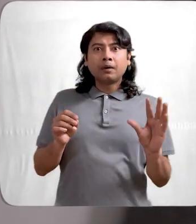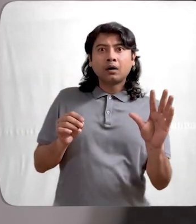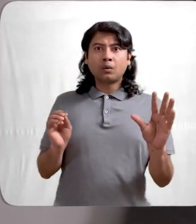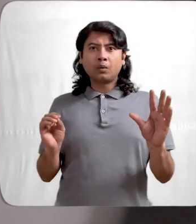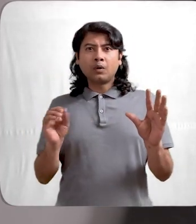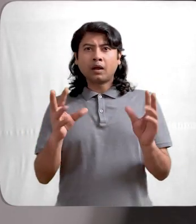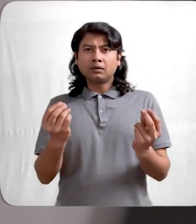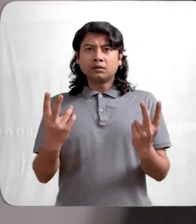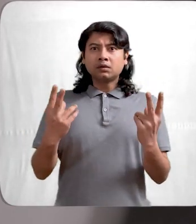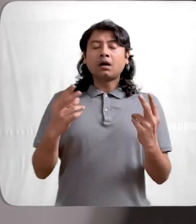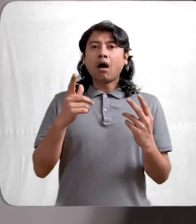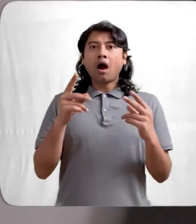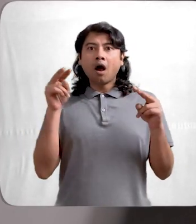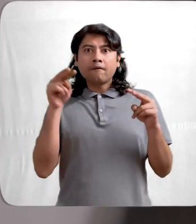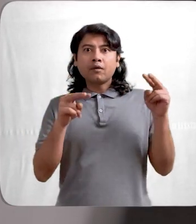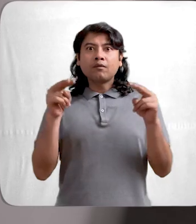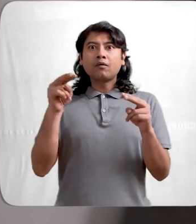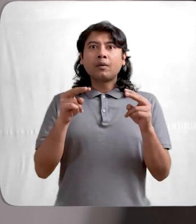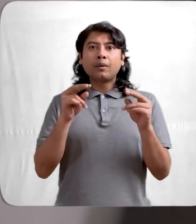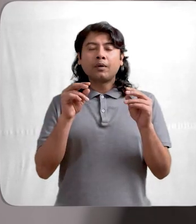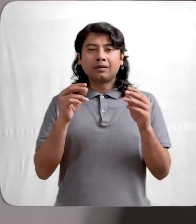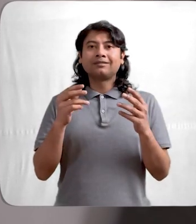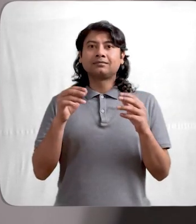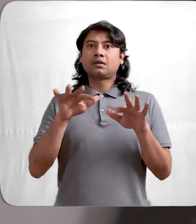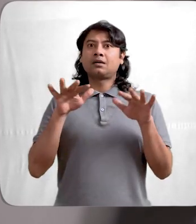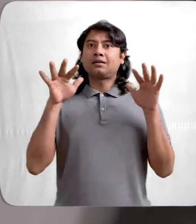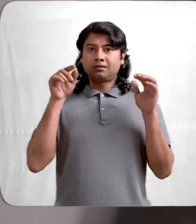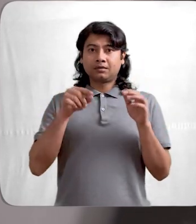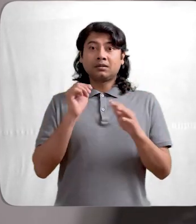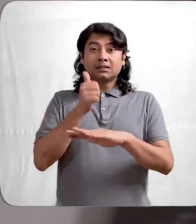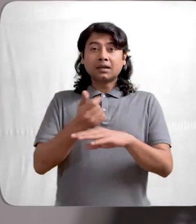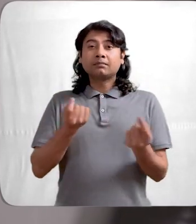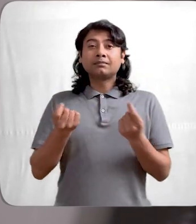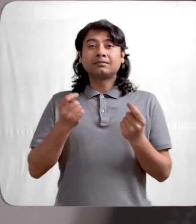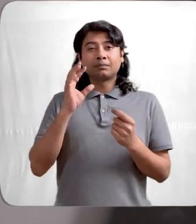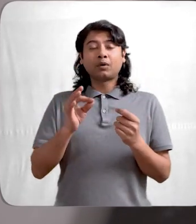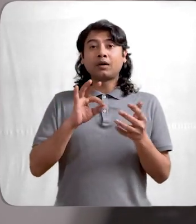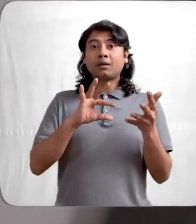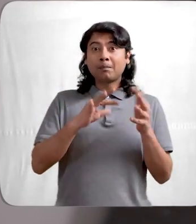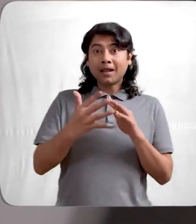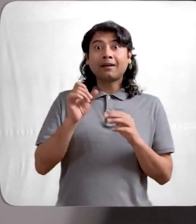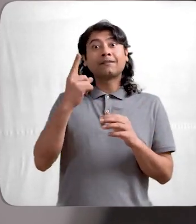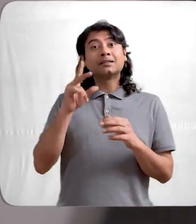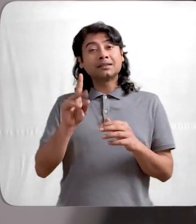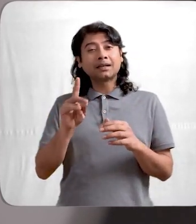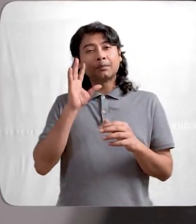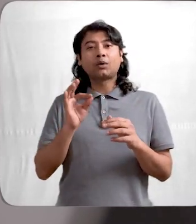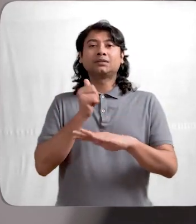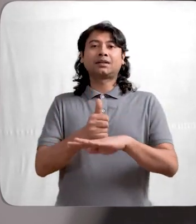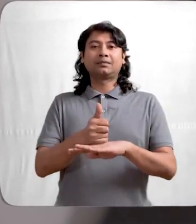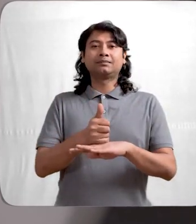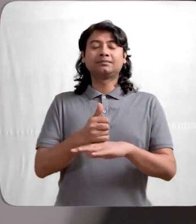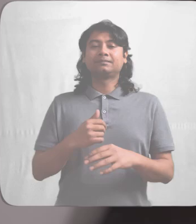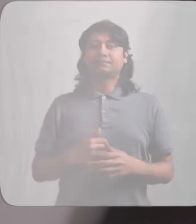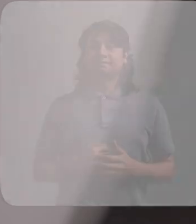then sharp angular light will change the way you perceive it. So staging is an important aspect of